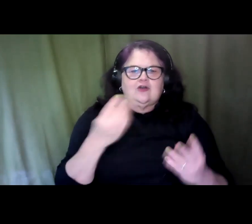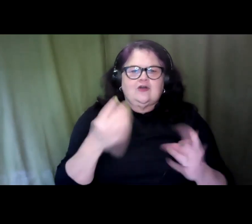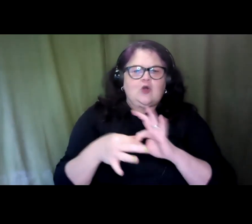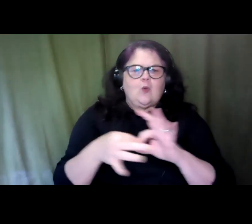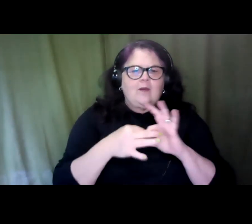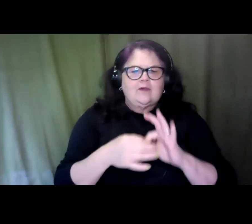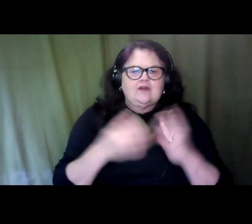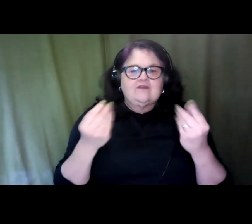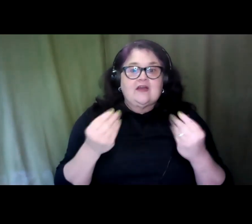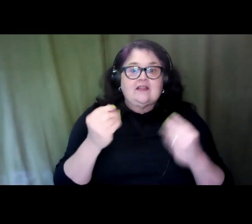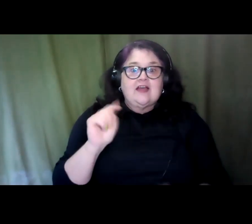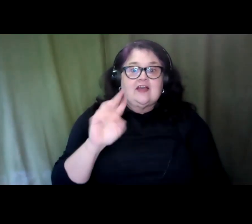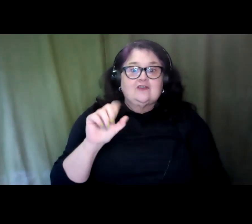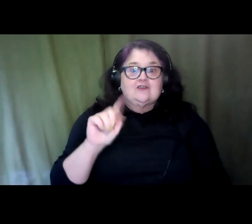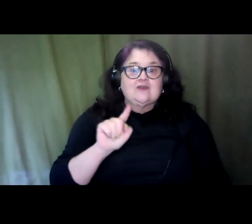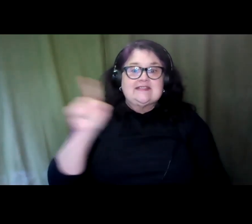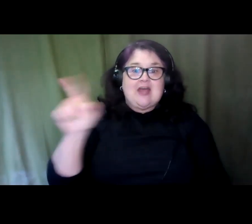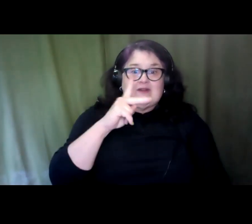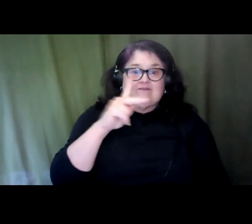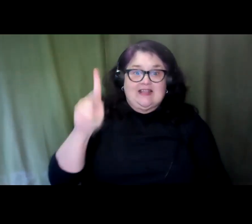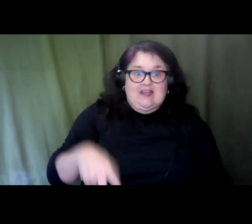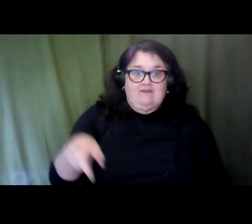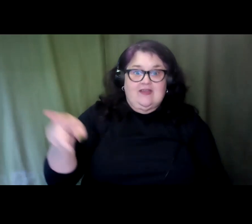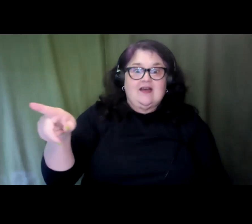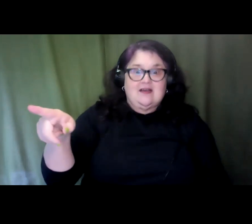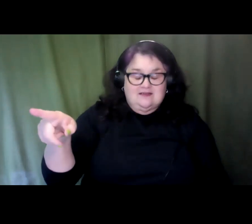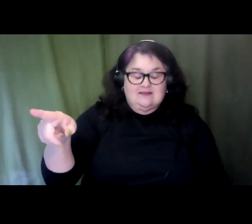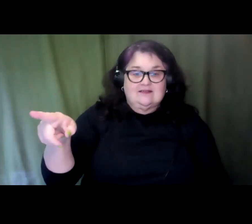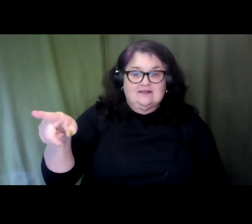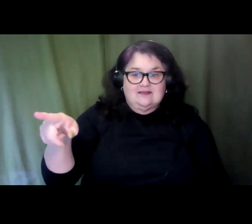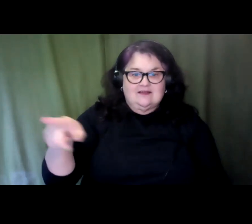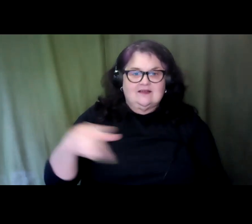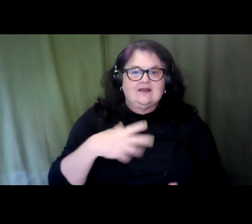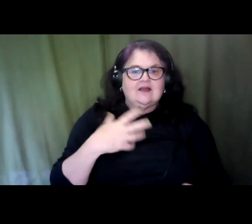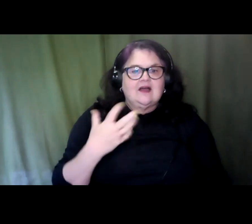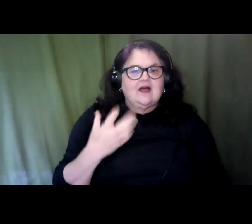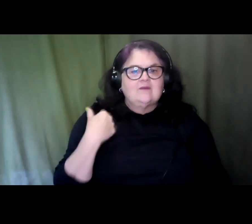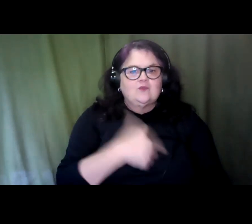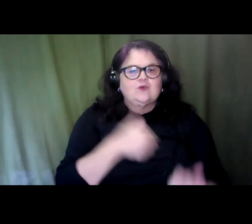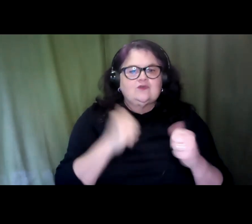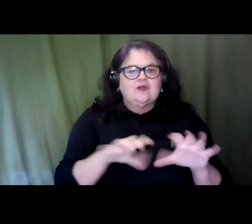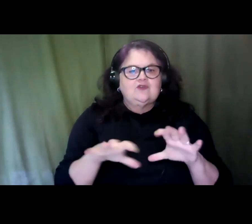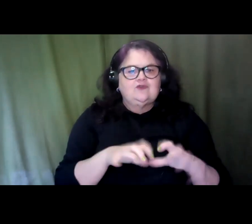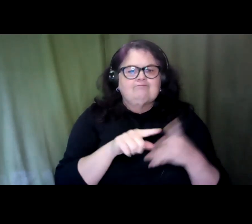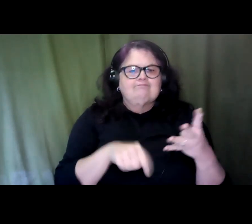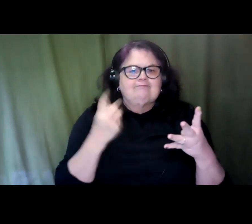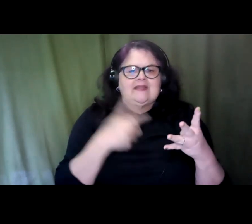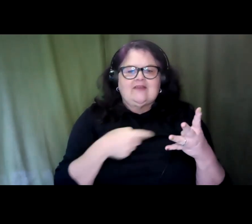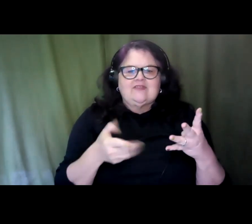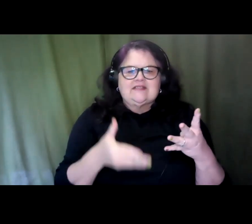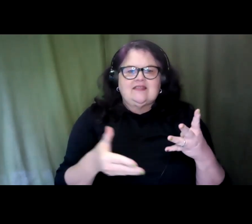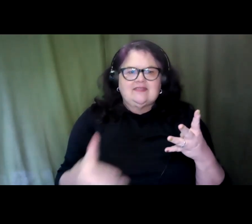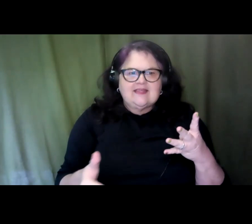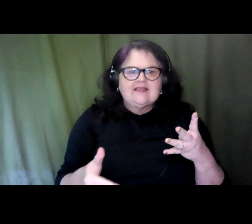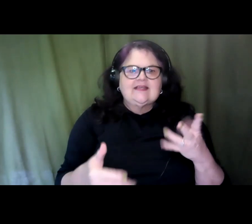out in Philadelphia. And we are trying to do a lot of these things, put together a